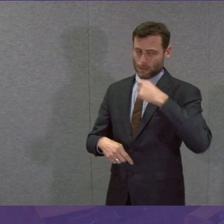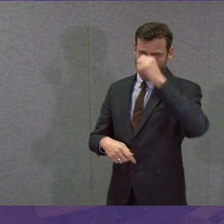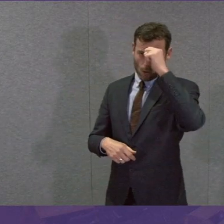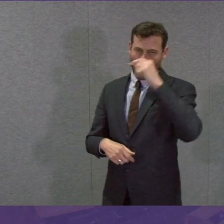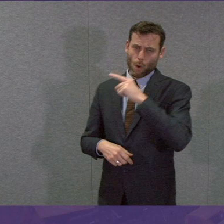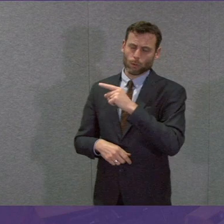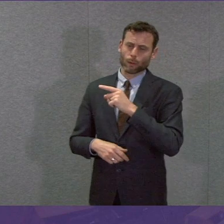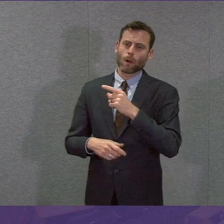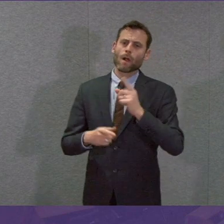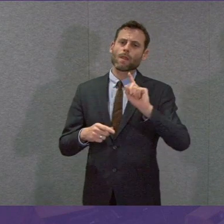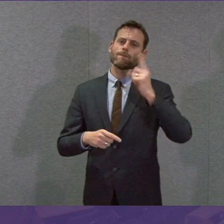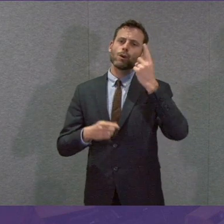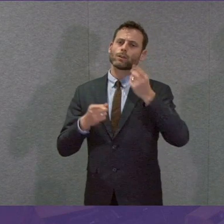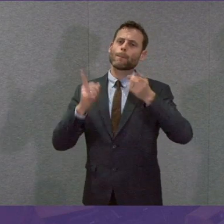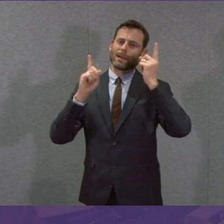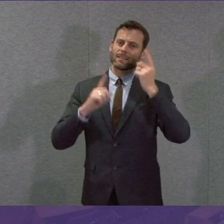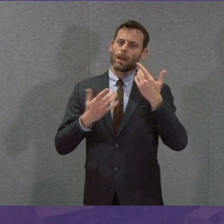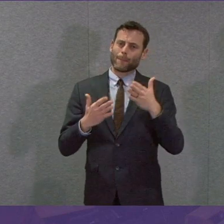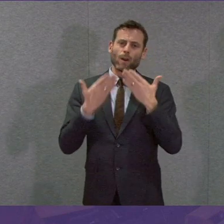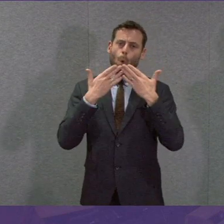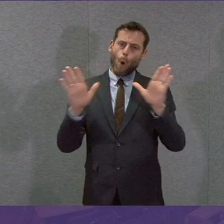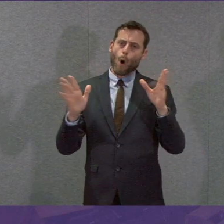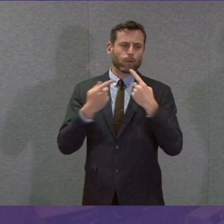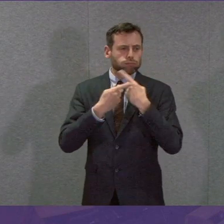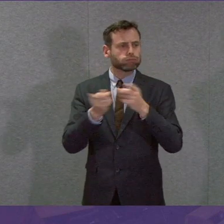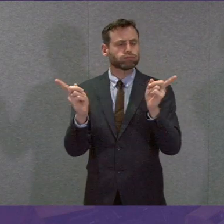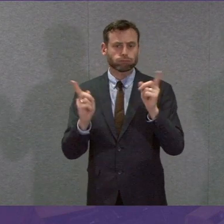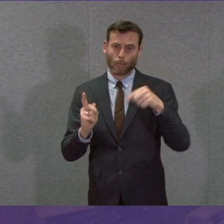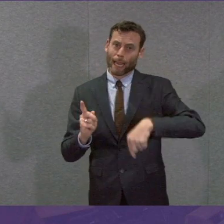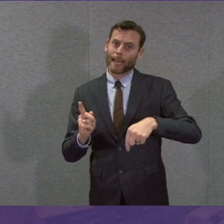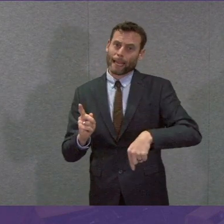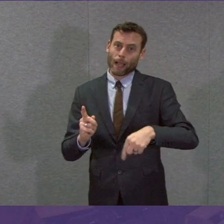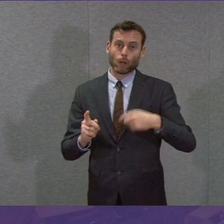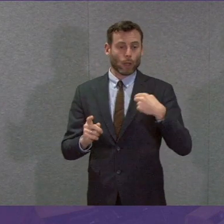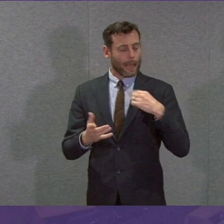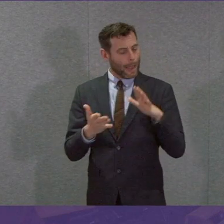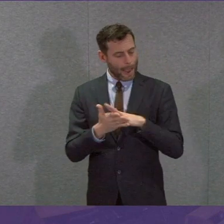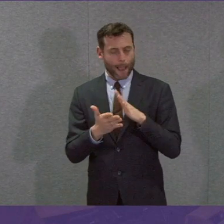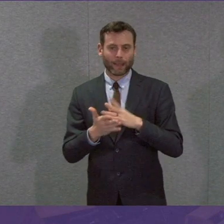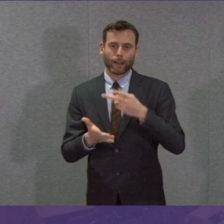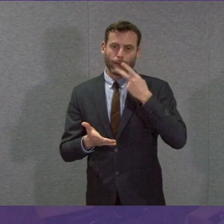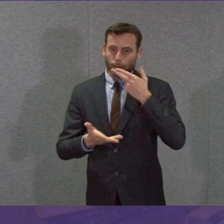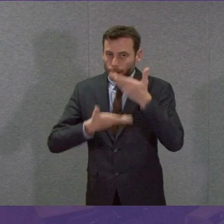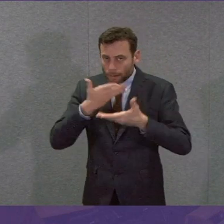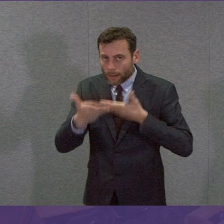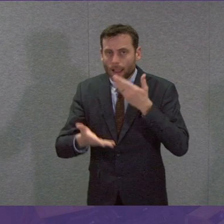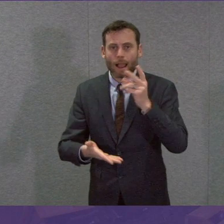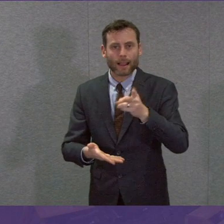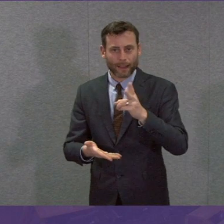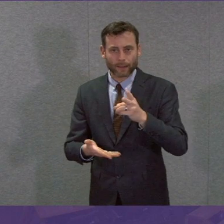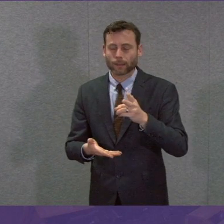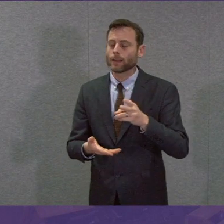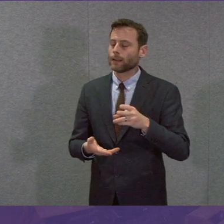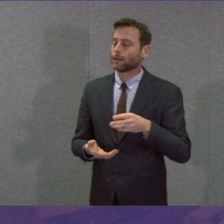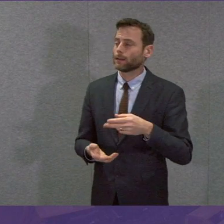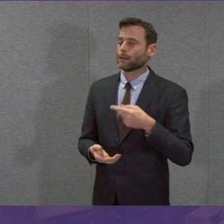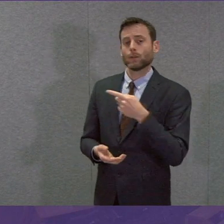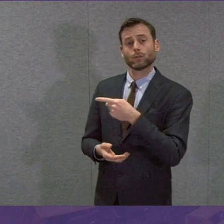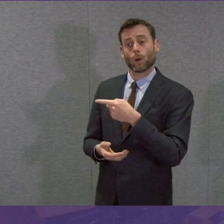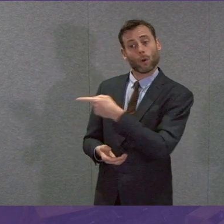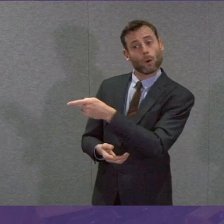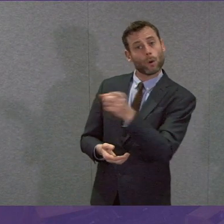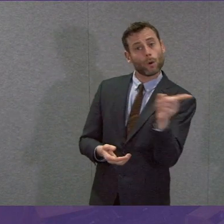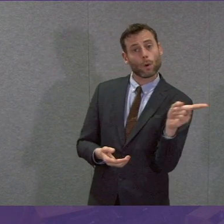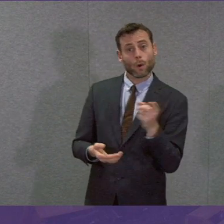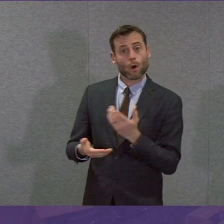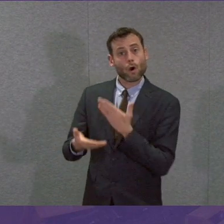open with the Chamber, and I'm very happy to do that too. I circulated Cabinet Secretary colleagues this morning with a note which asked them to bring forward their proposals. We already